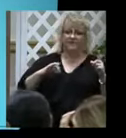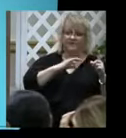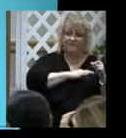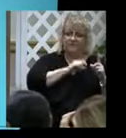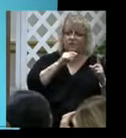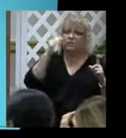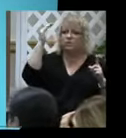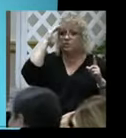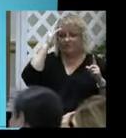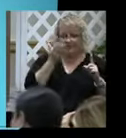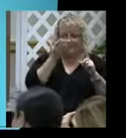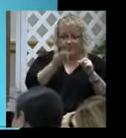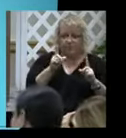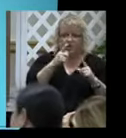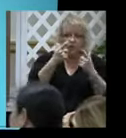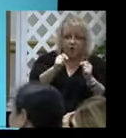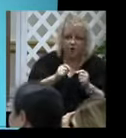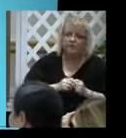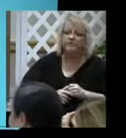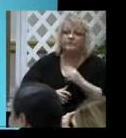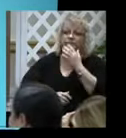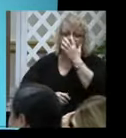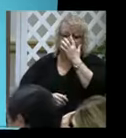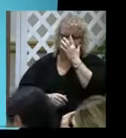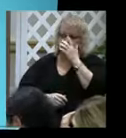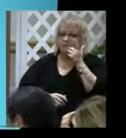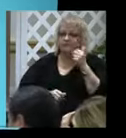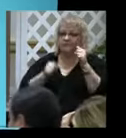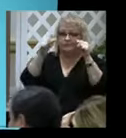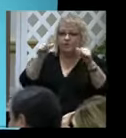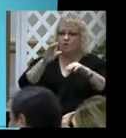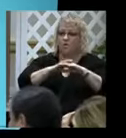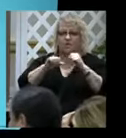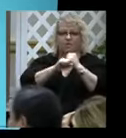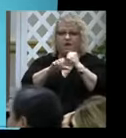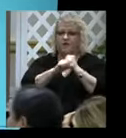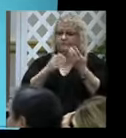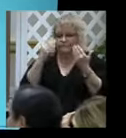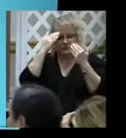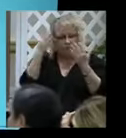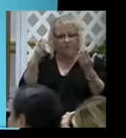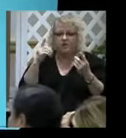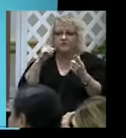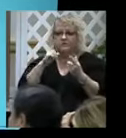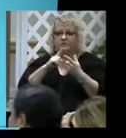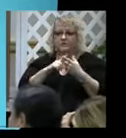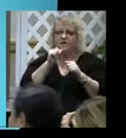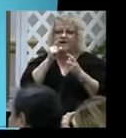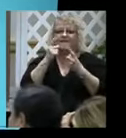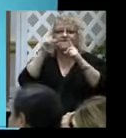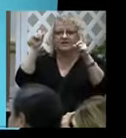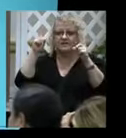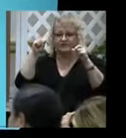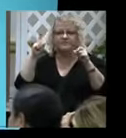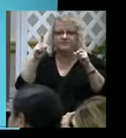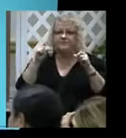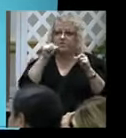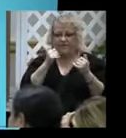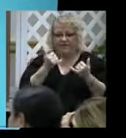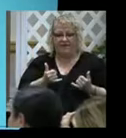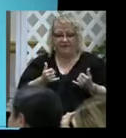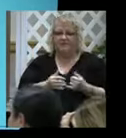know that they exist and where to go, right? Otherwise, if they're just posted online and no one knows about it, again, it's as if I just have them in my drawer and they don't exist.